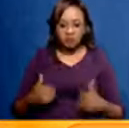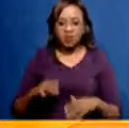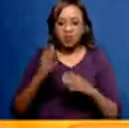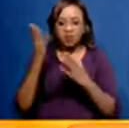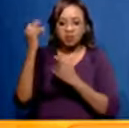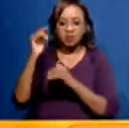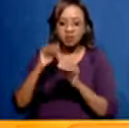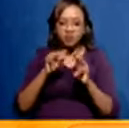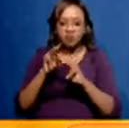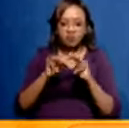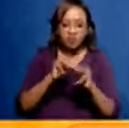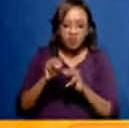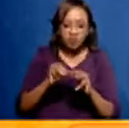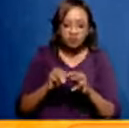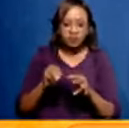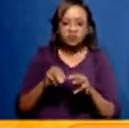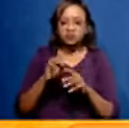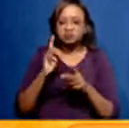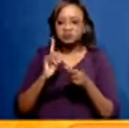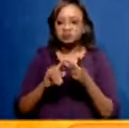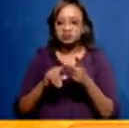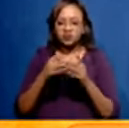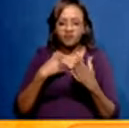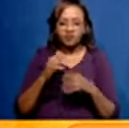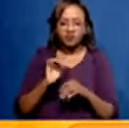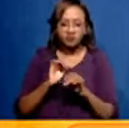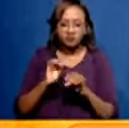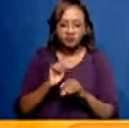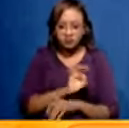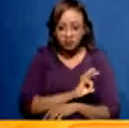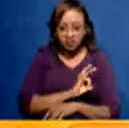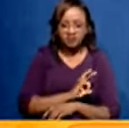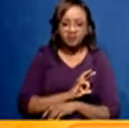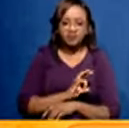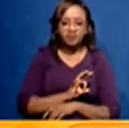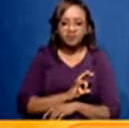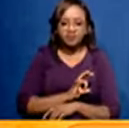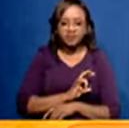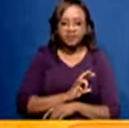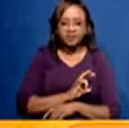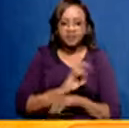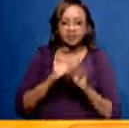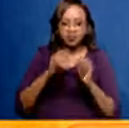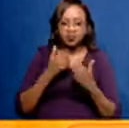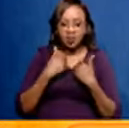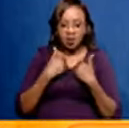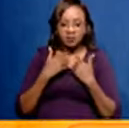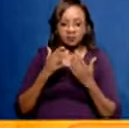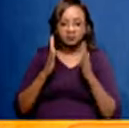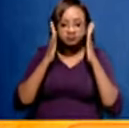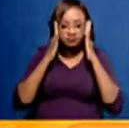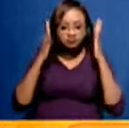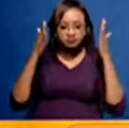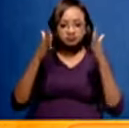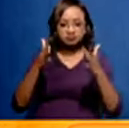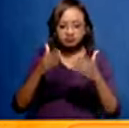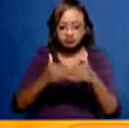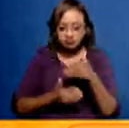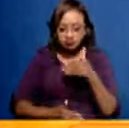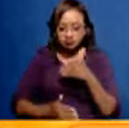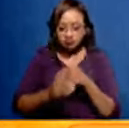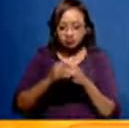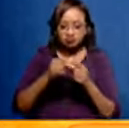from staff unions, what I expect from faculties is this unified sort of focus to move